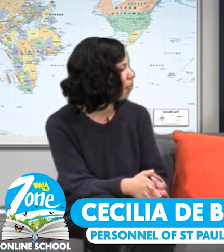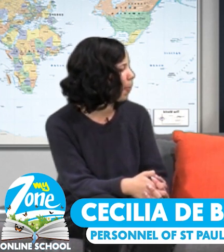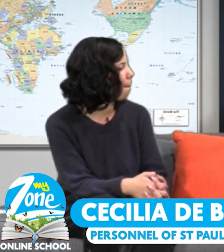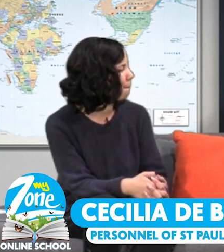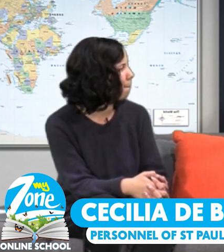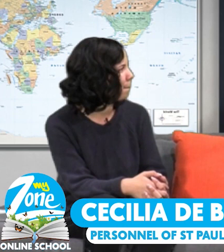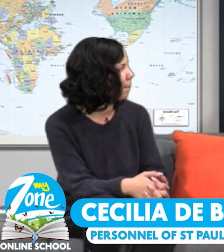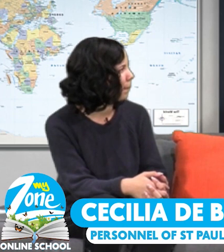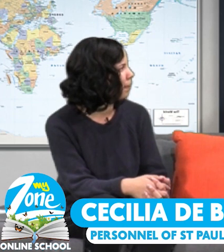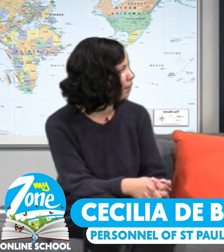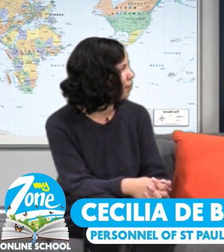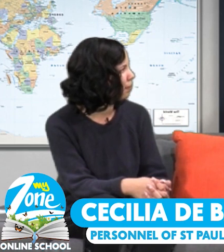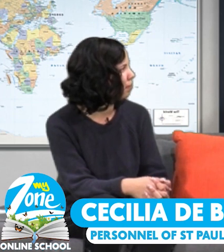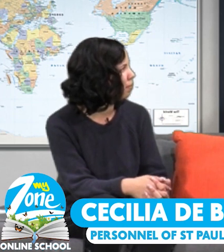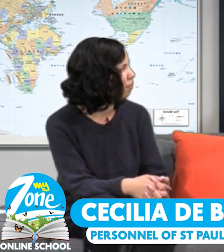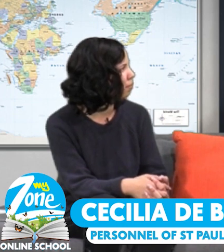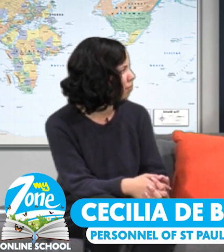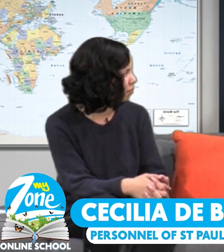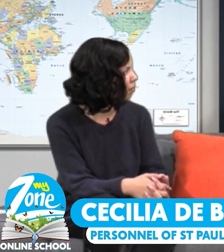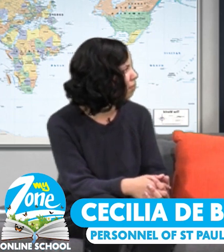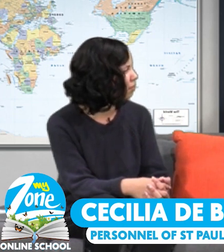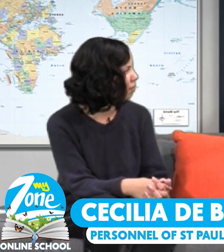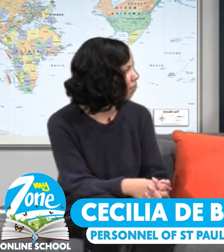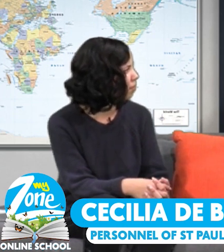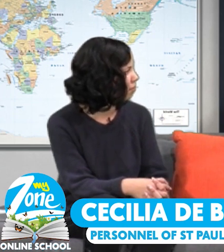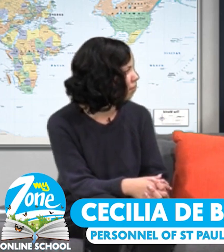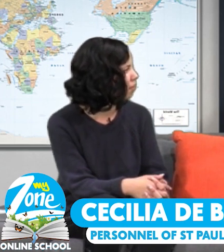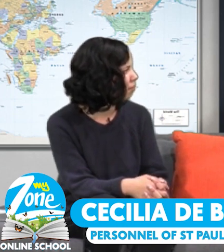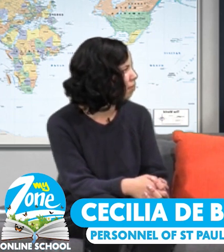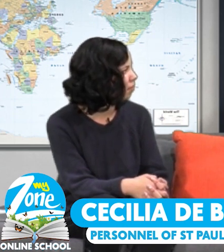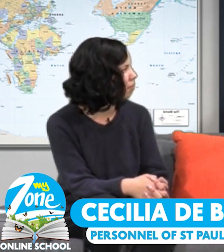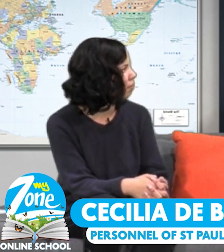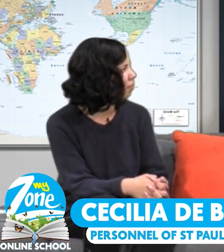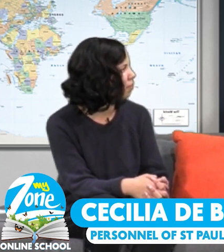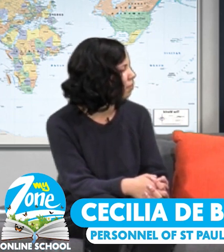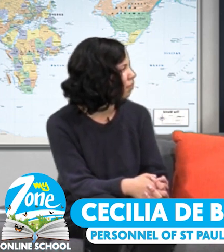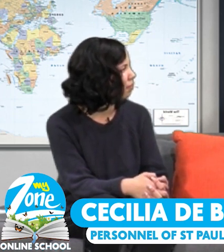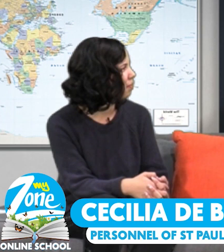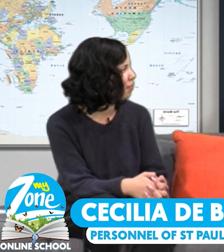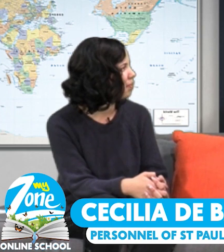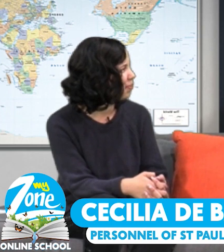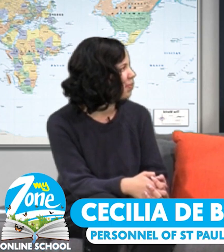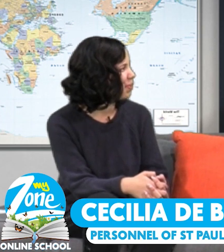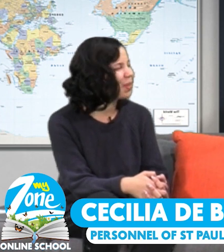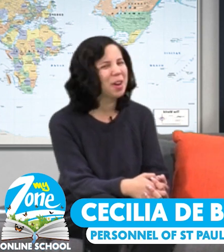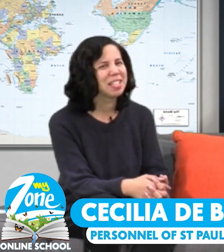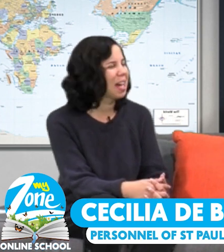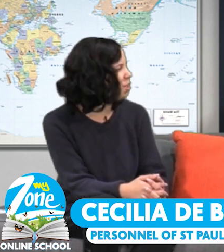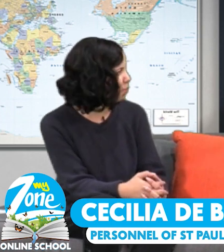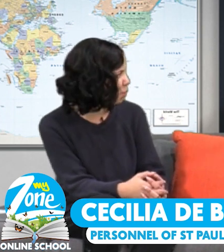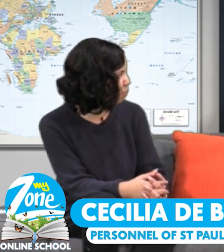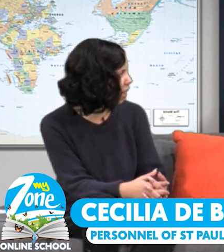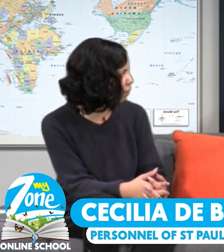Mostly IT skills. The work is sent to us, and then we do a bit of layout, and whatever we don't manage, then NMH does the rest. All right.